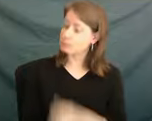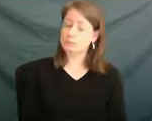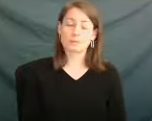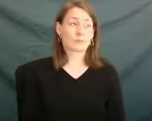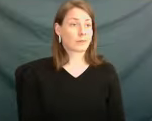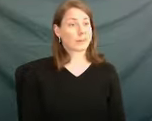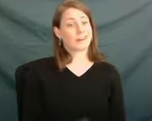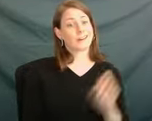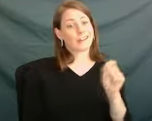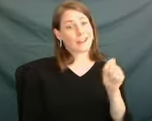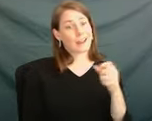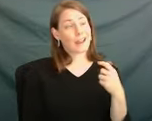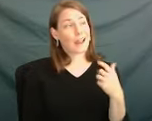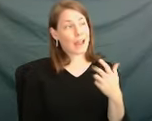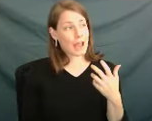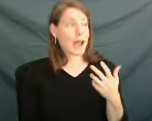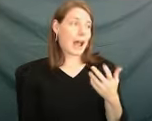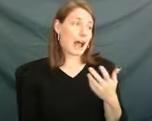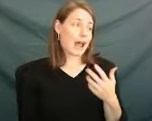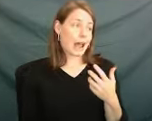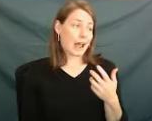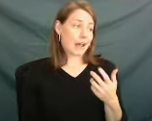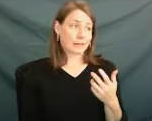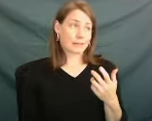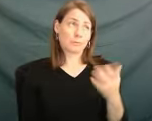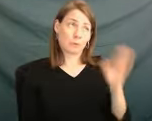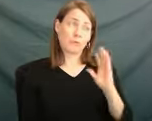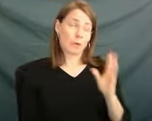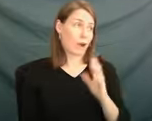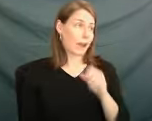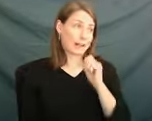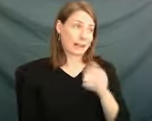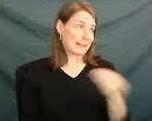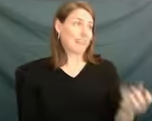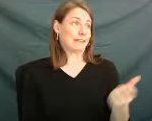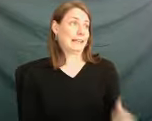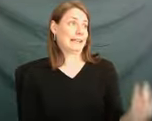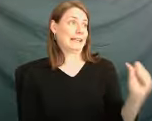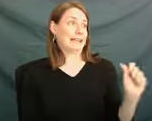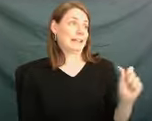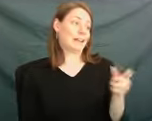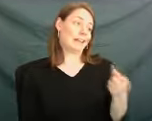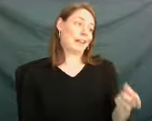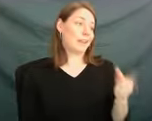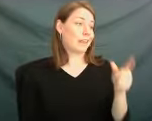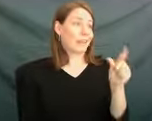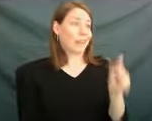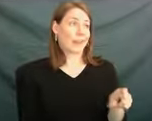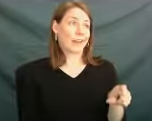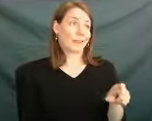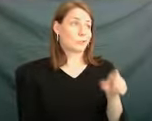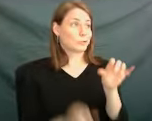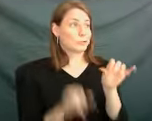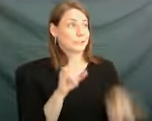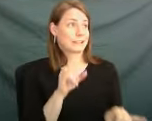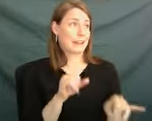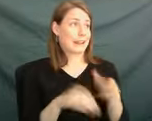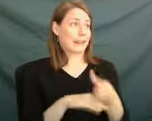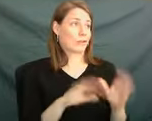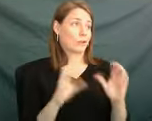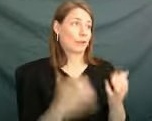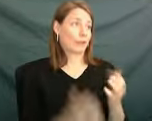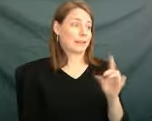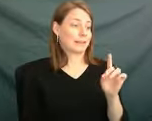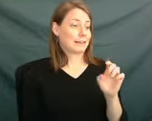Yeah. And so I'm still trying to work out which is the best way. I think what you're doing is the best way. I think it's dismal